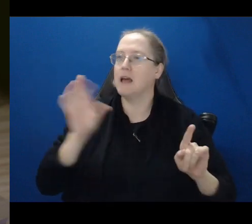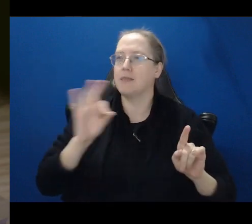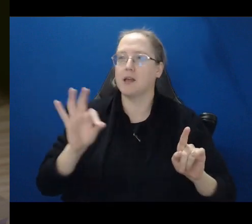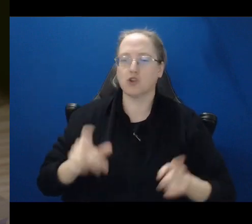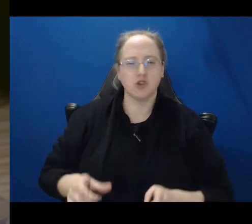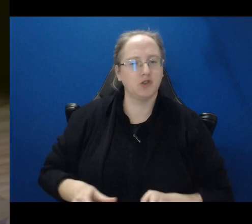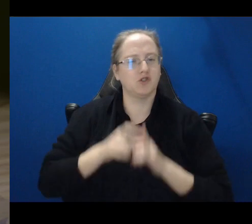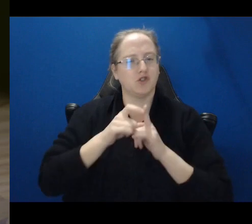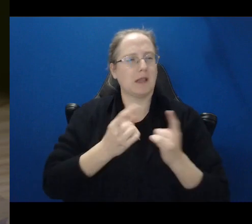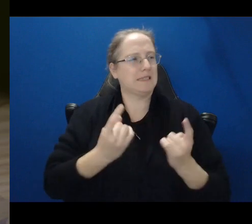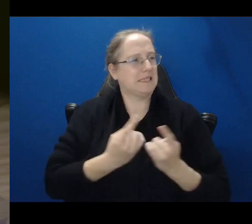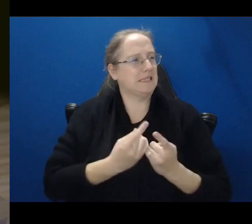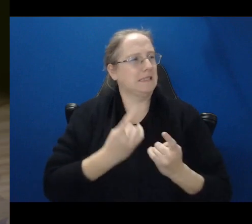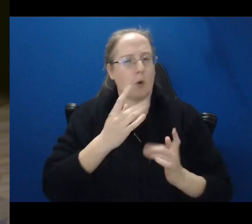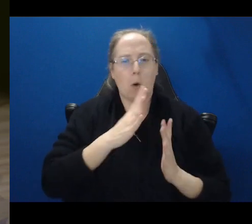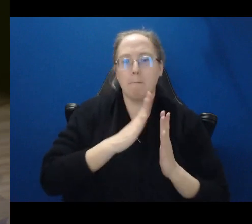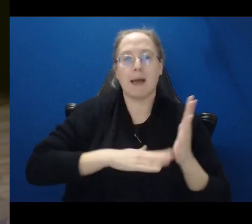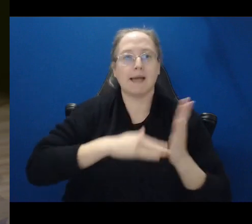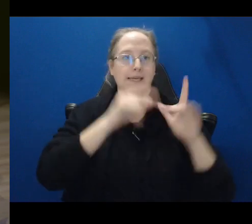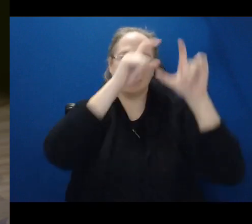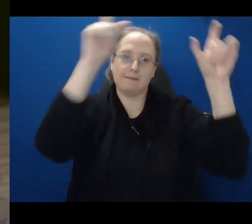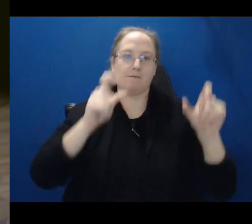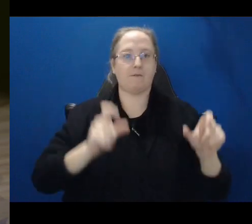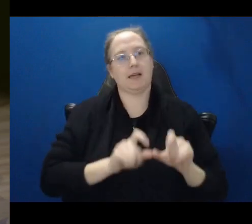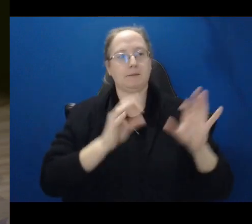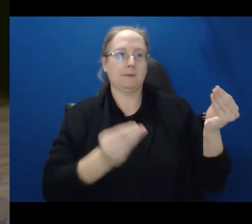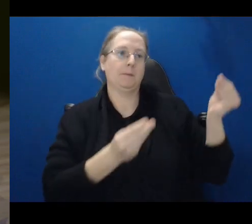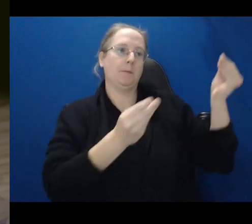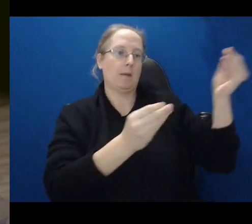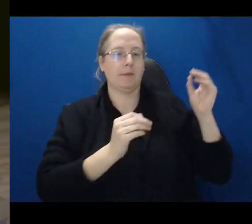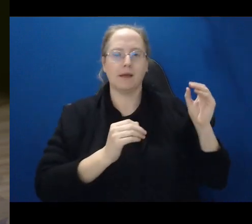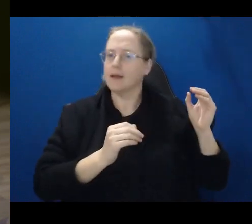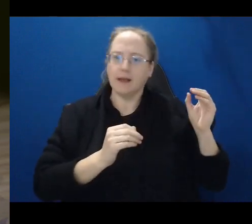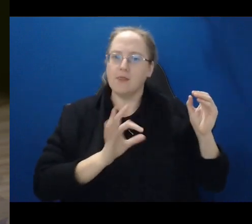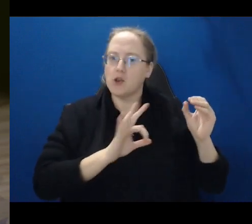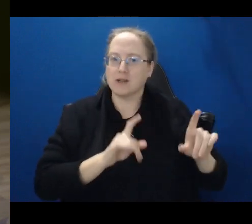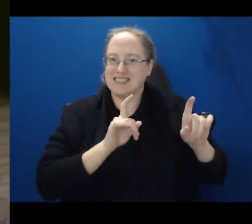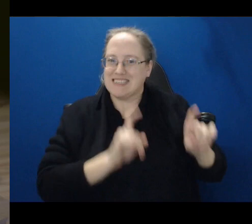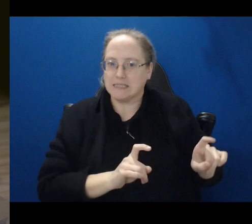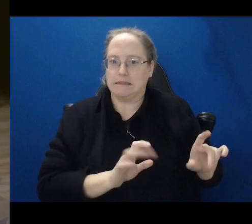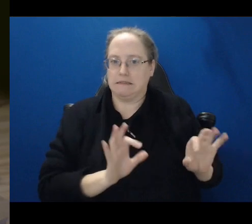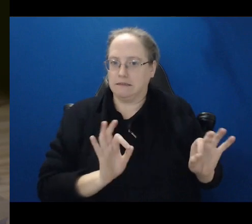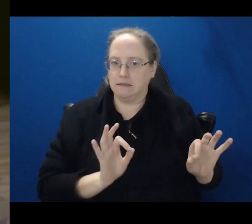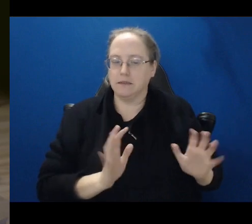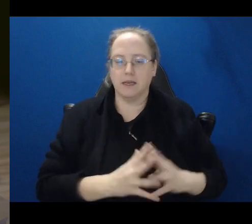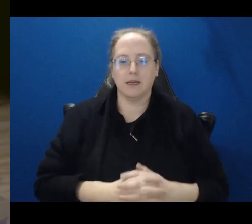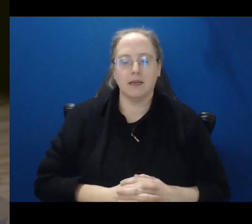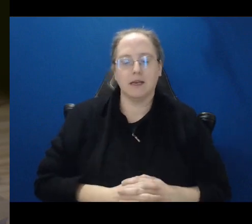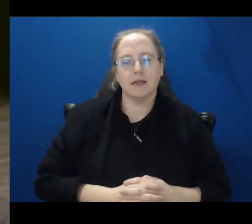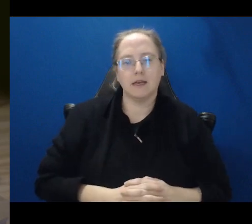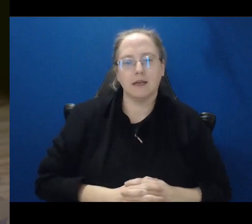paintings sort of like framed on canvas. They're not static, and so as a member of the public sort